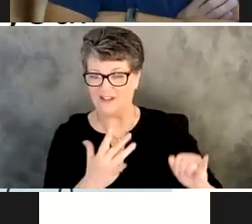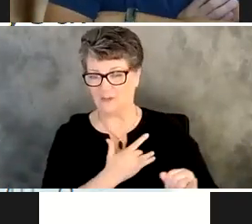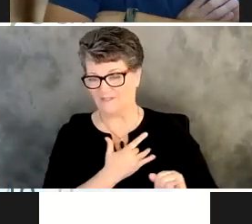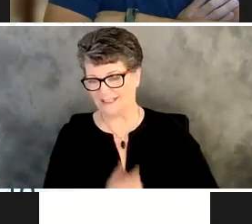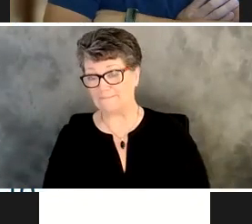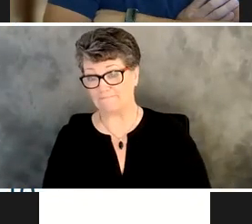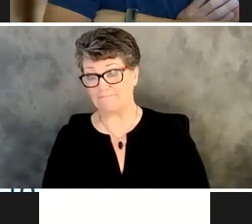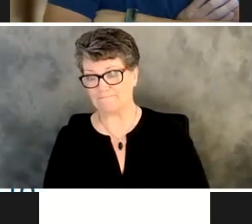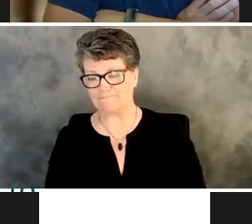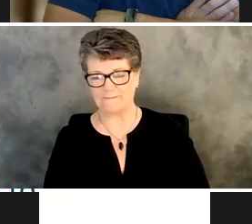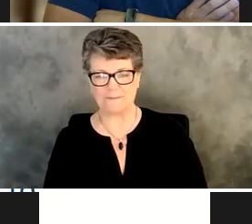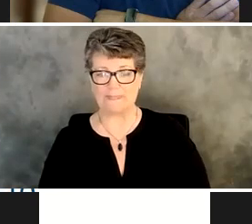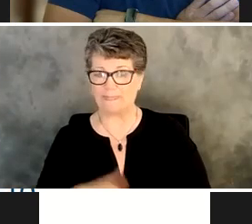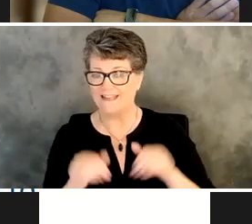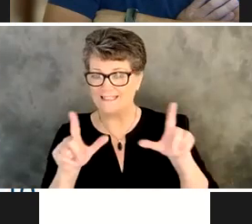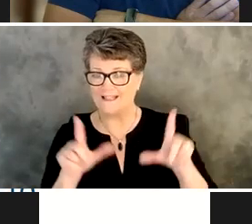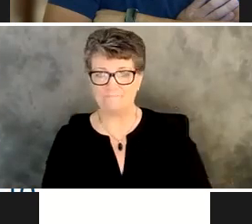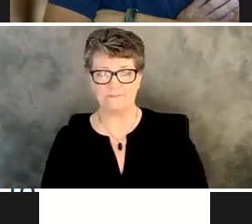slide.